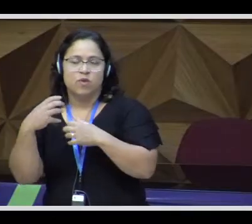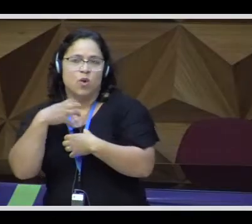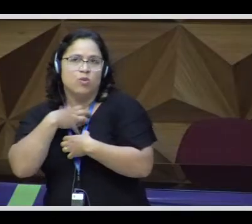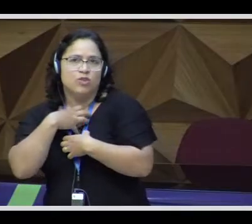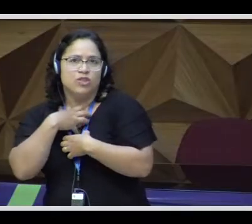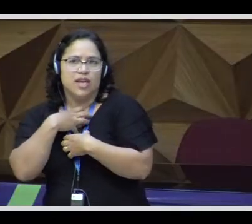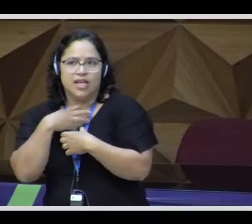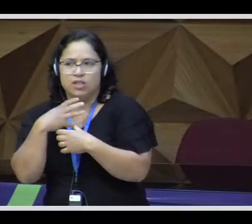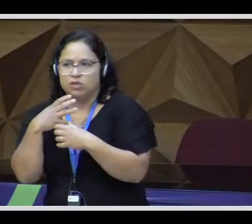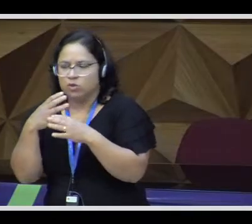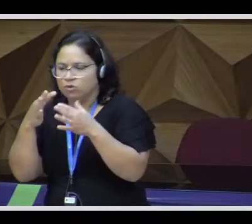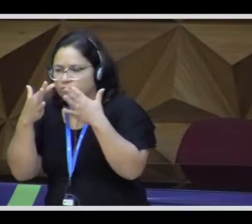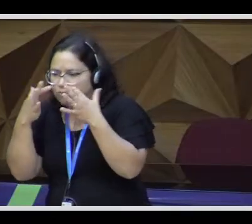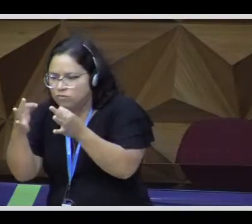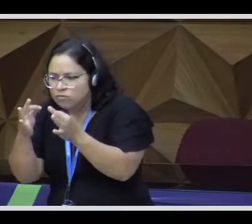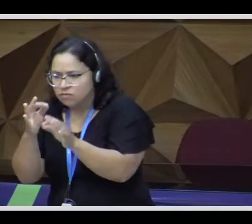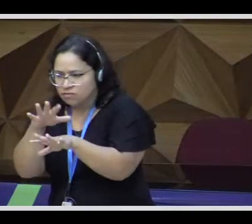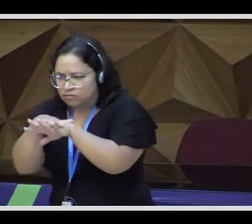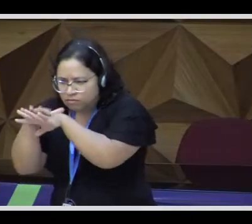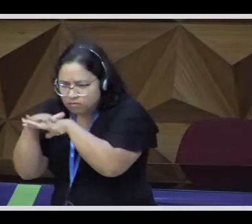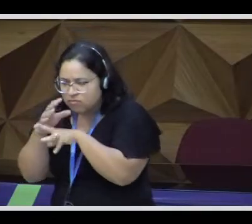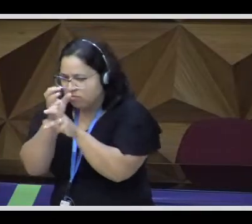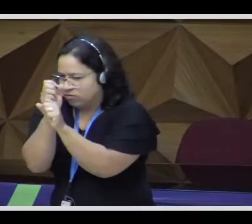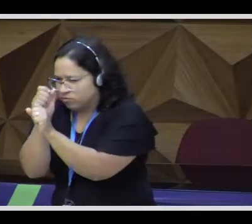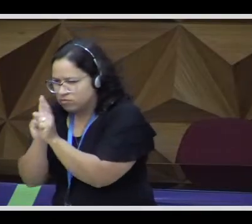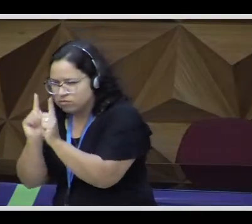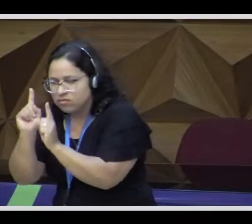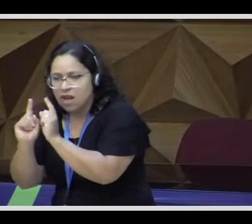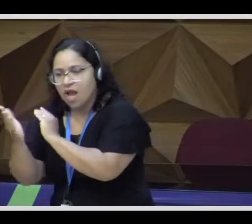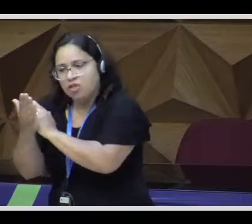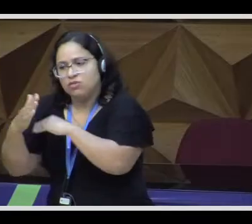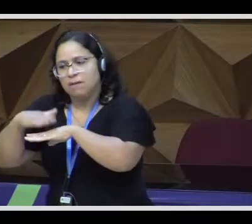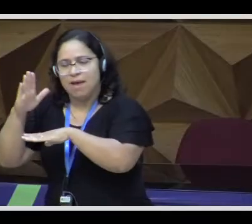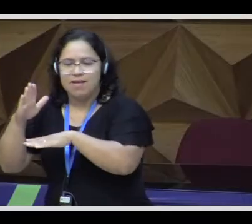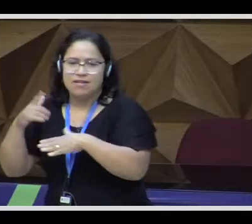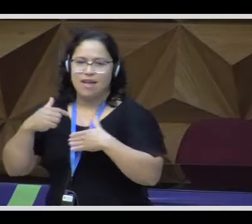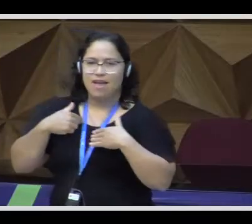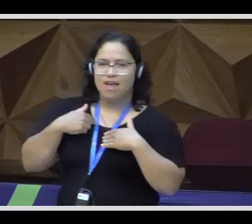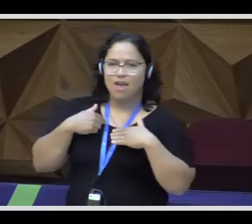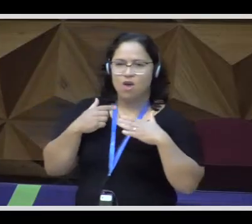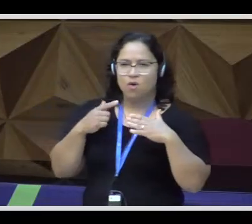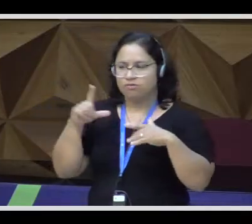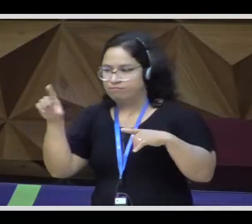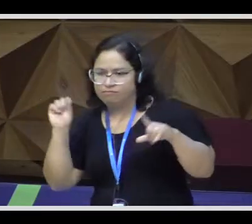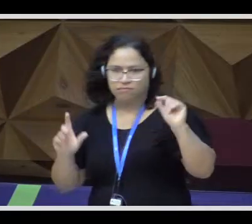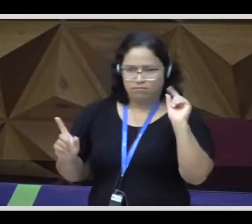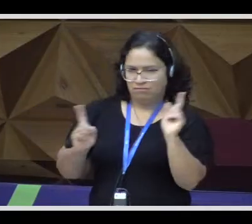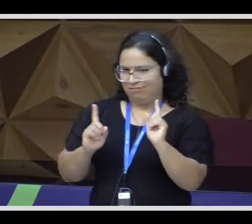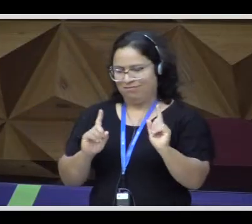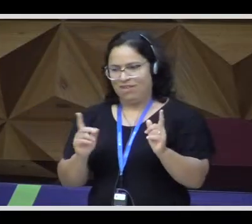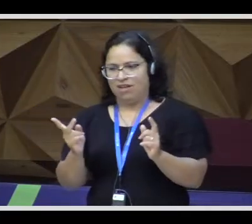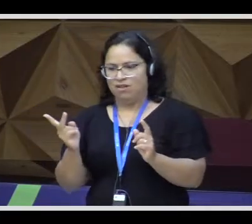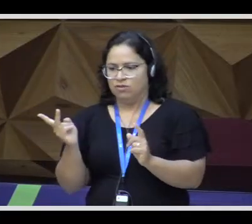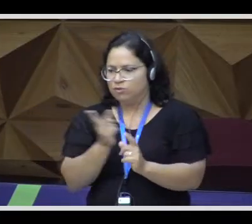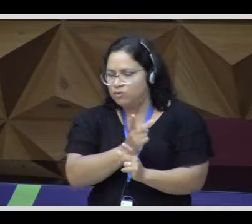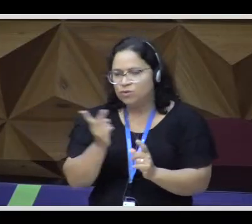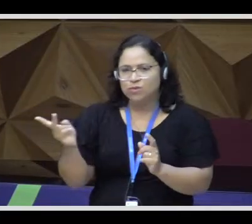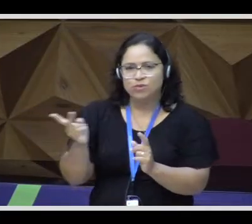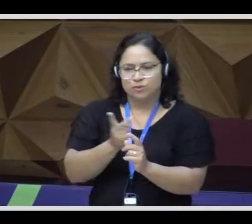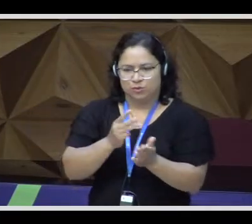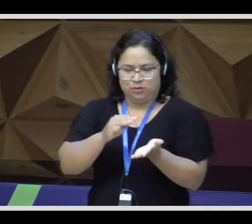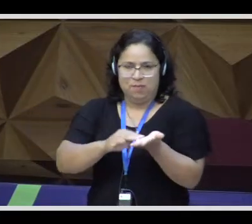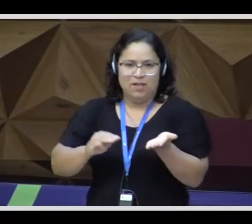more. So I'm very agnostic in terms of methodology. So